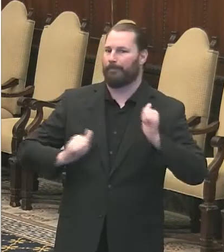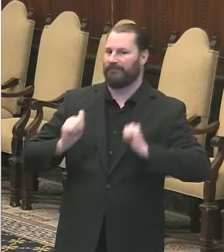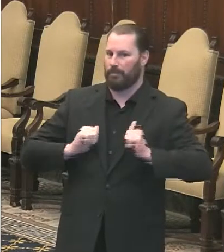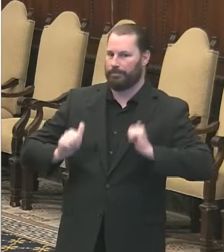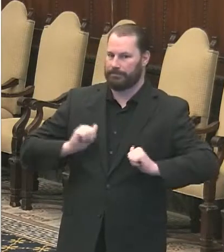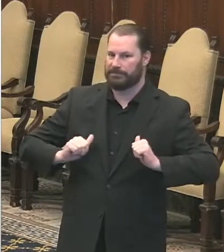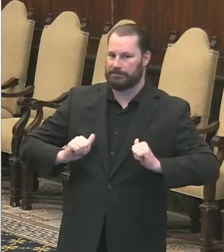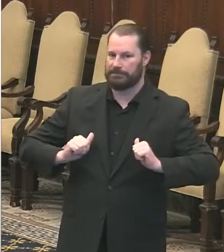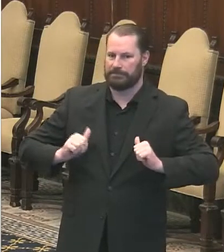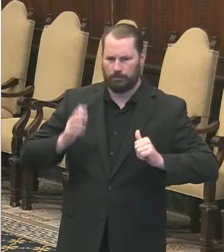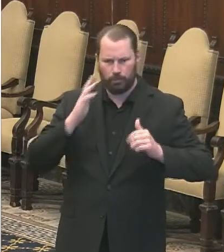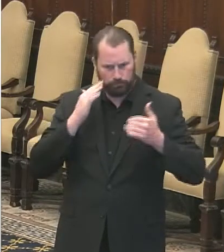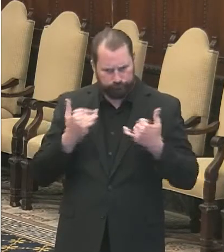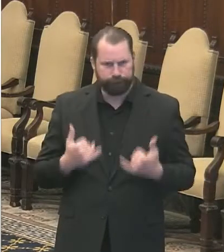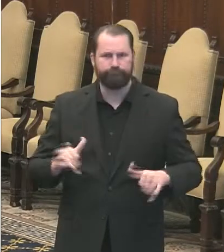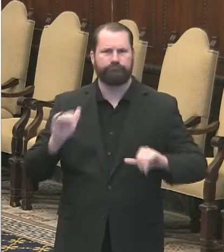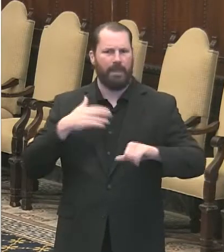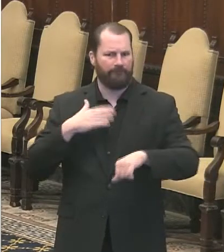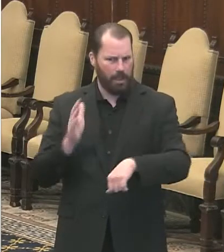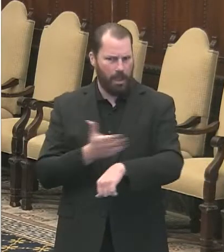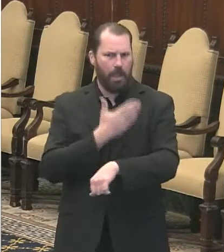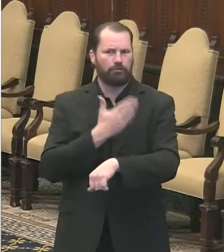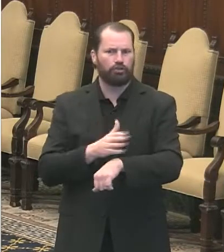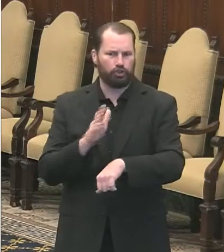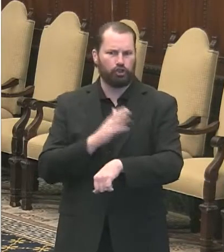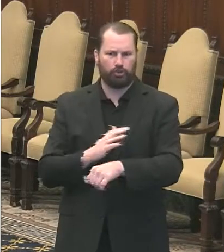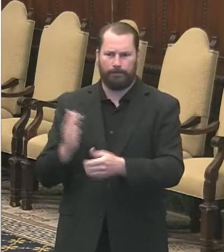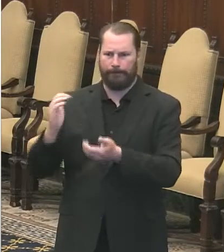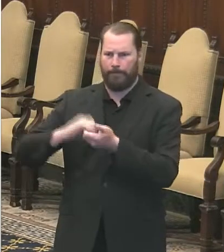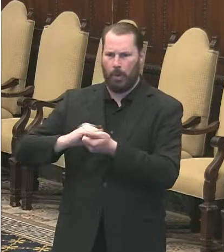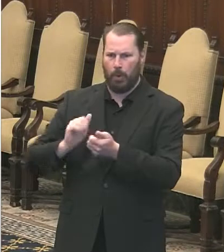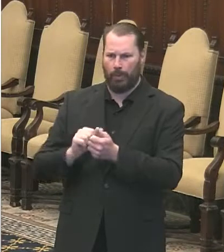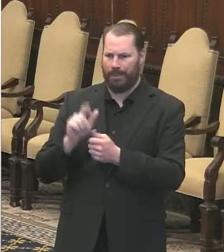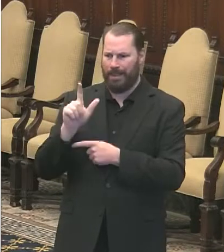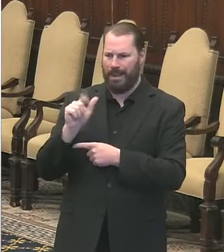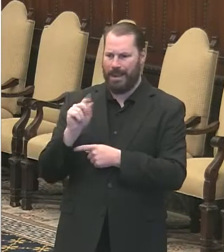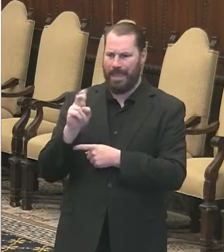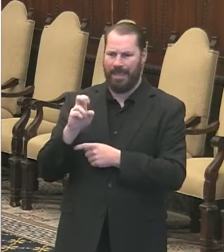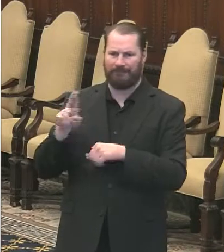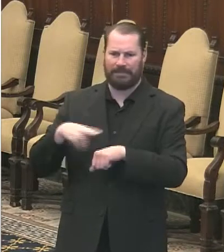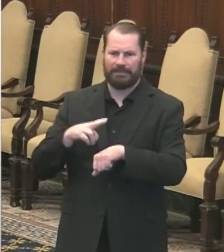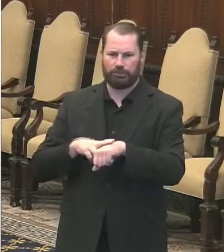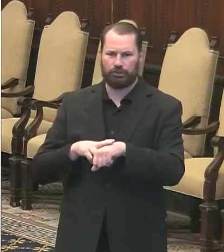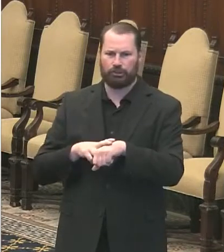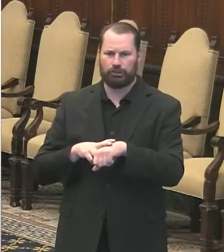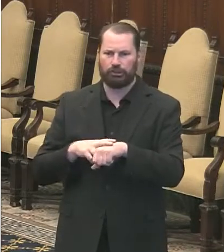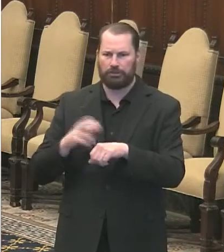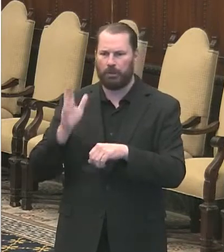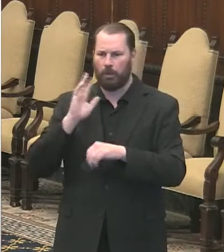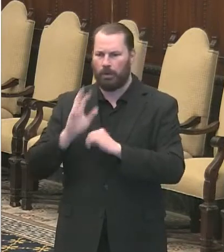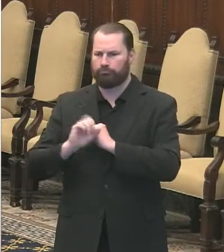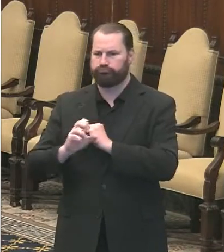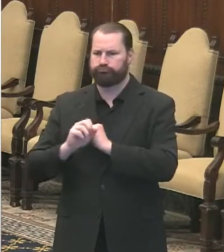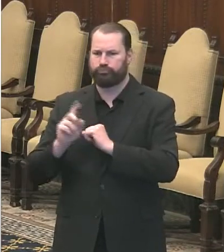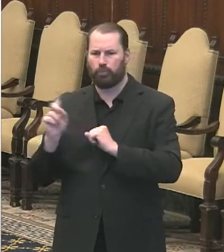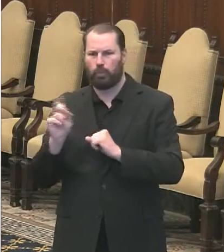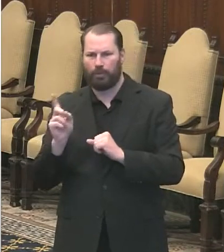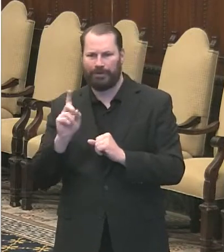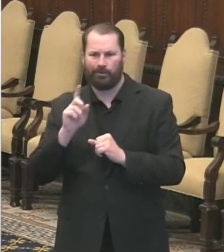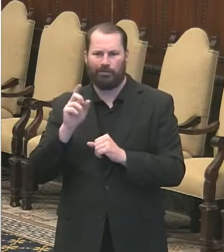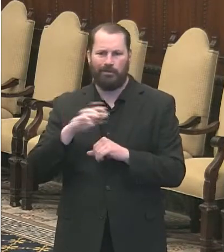concert in partnership with Live Nation that will be broadcast live on NBC 10 on July 4th for viewers to enjoy from their